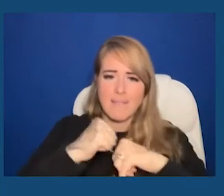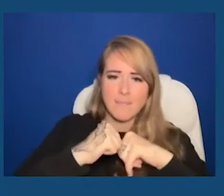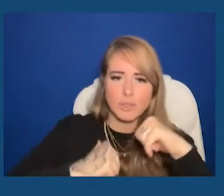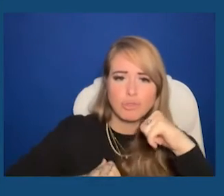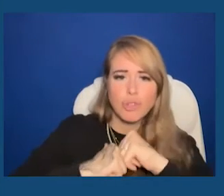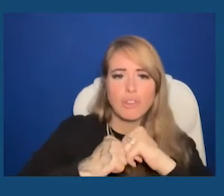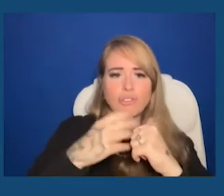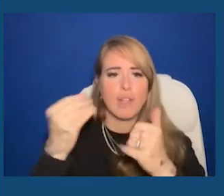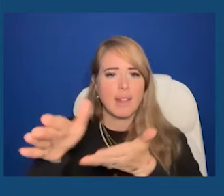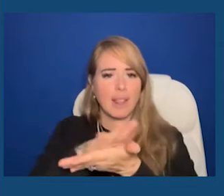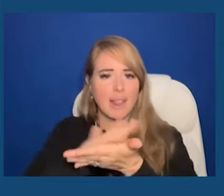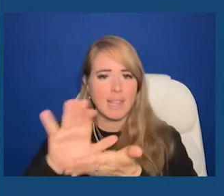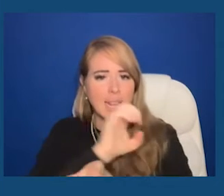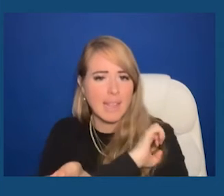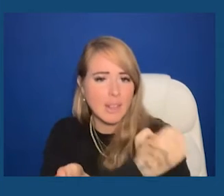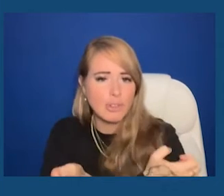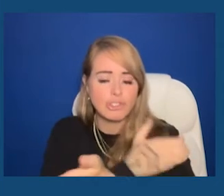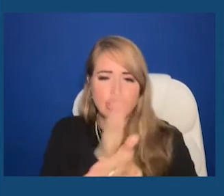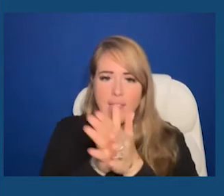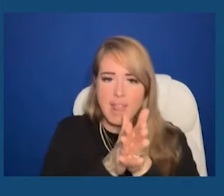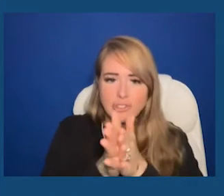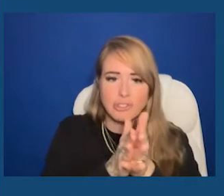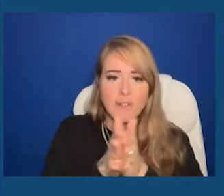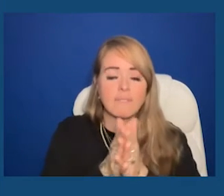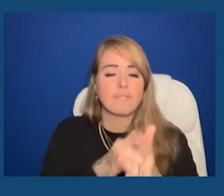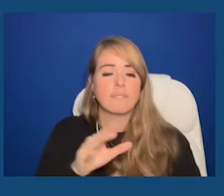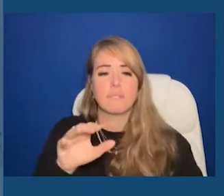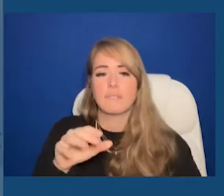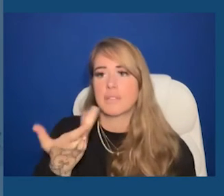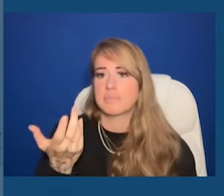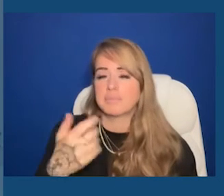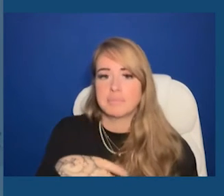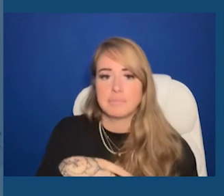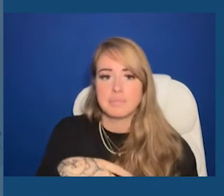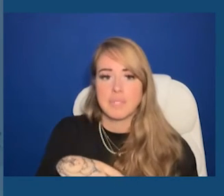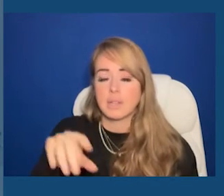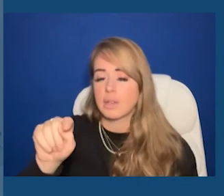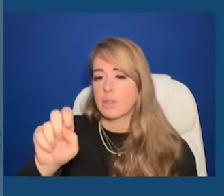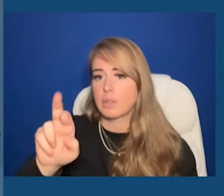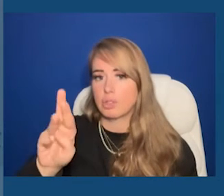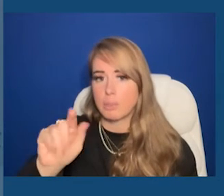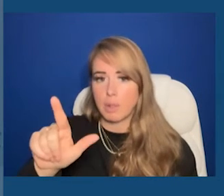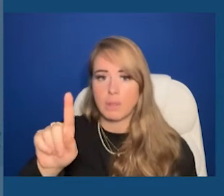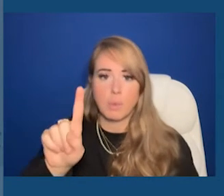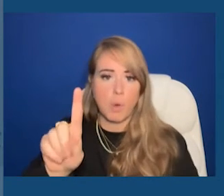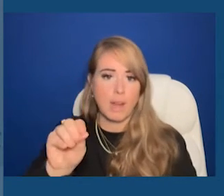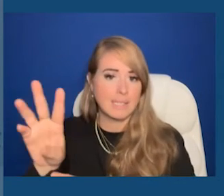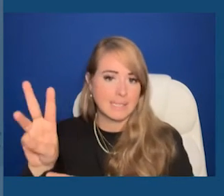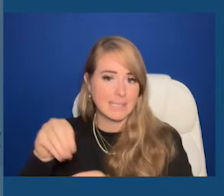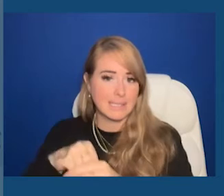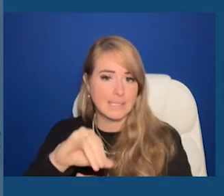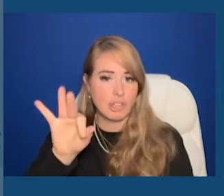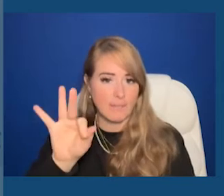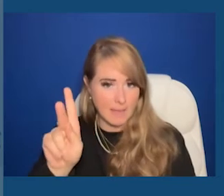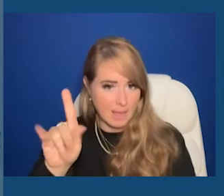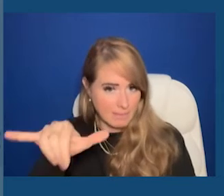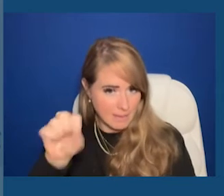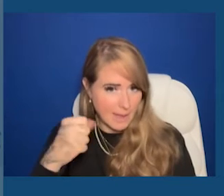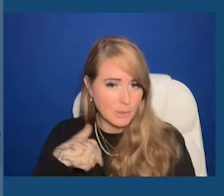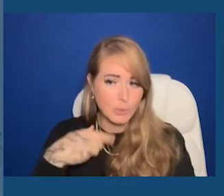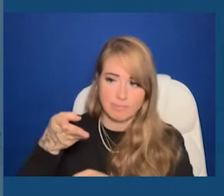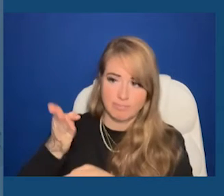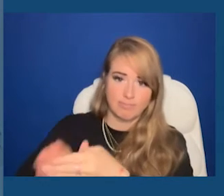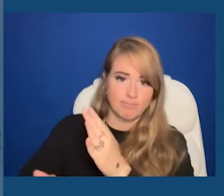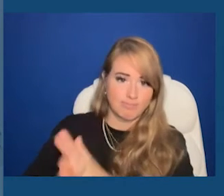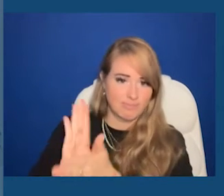clean energy initiatives. From Terminal 1 and 6 at JFK, yes, we're Cotton, we got it done. Thank you for pushing